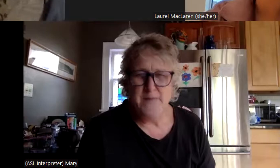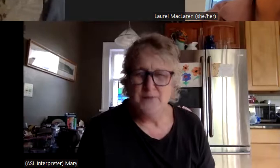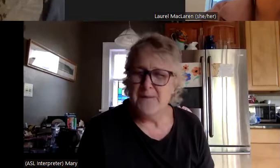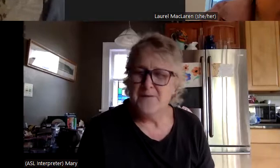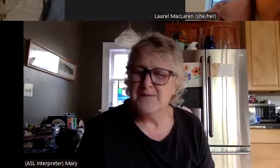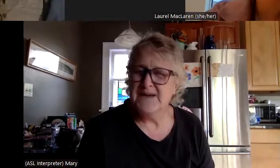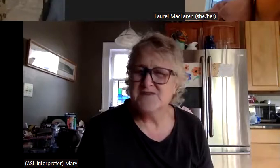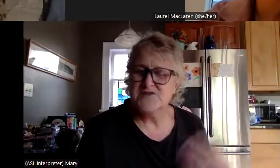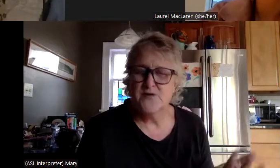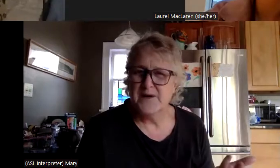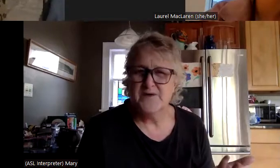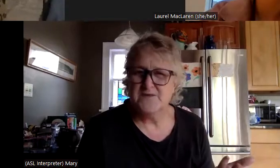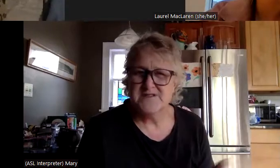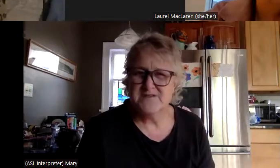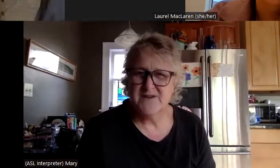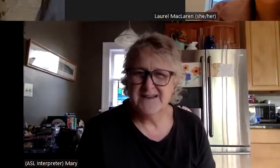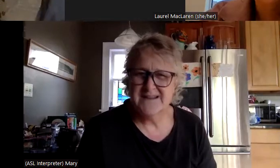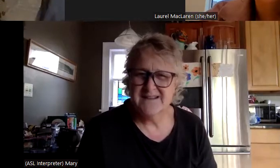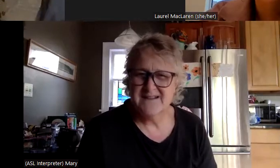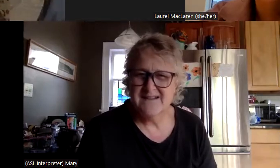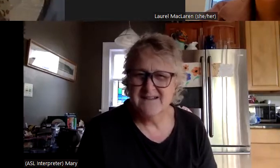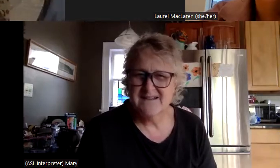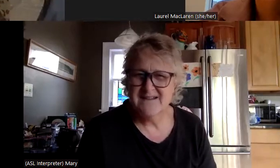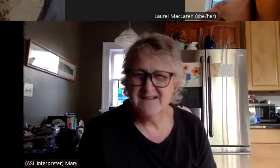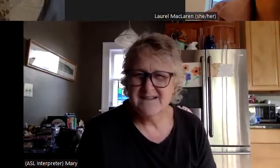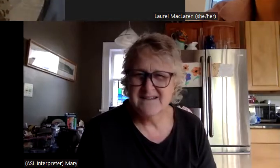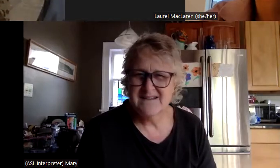like chewing on a Probably because styrofoam. there's no bones, right?